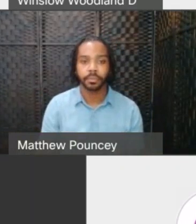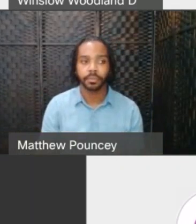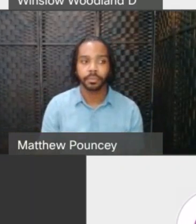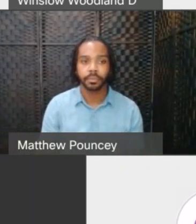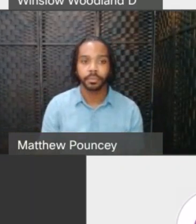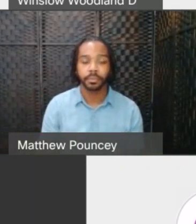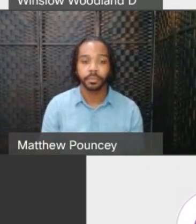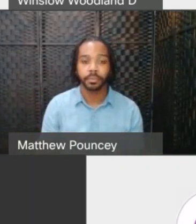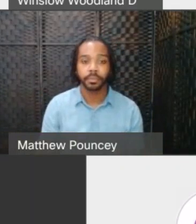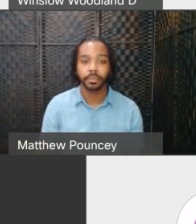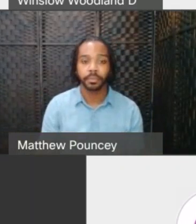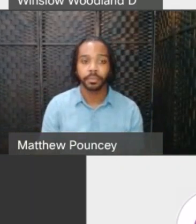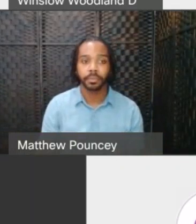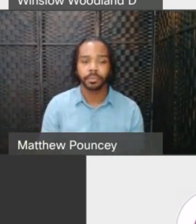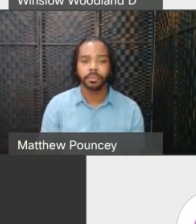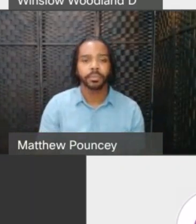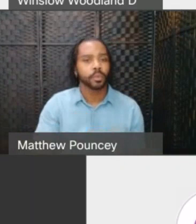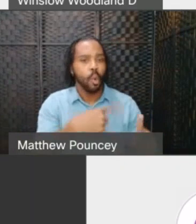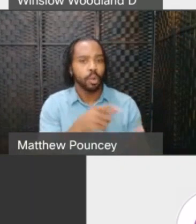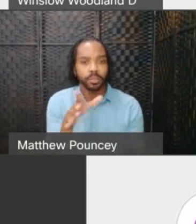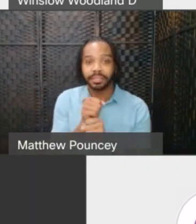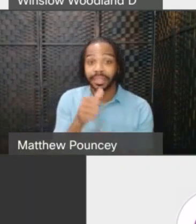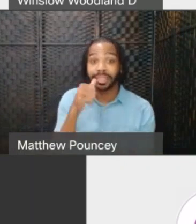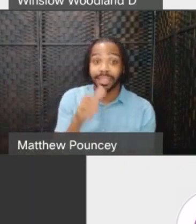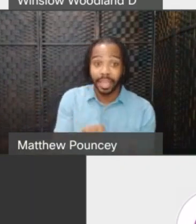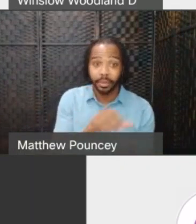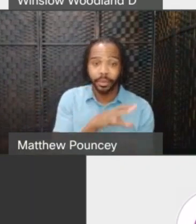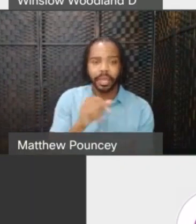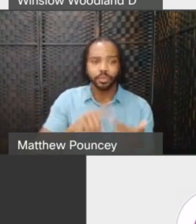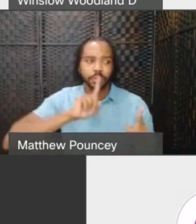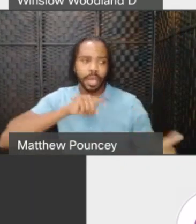Only the letter in response from us.